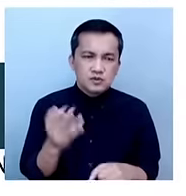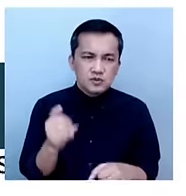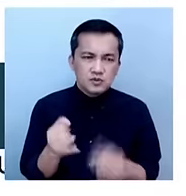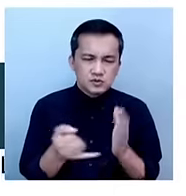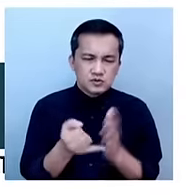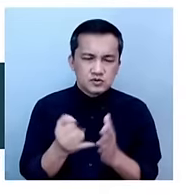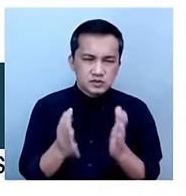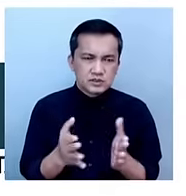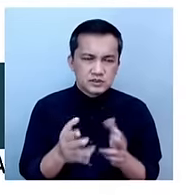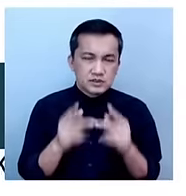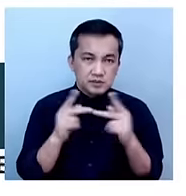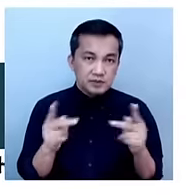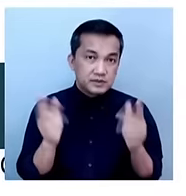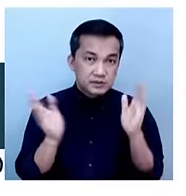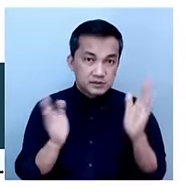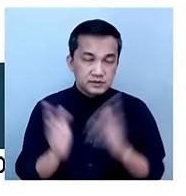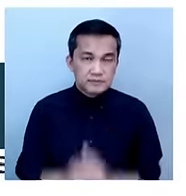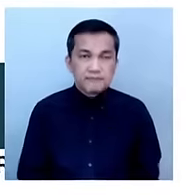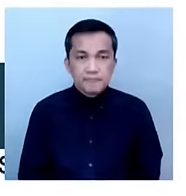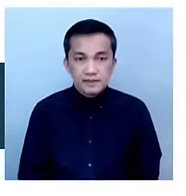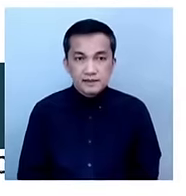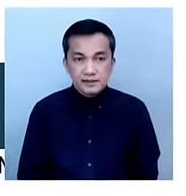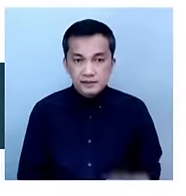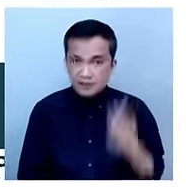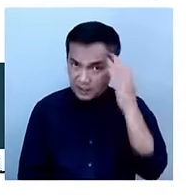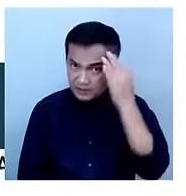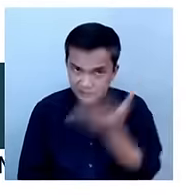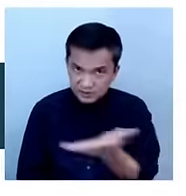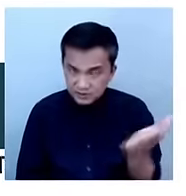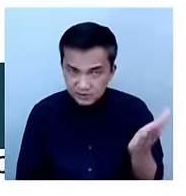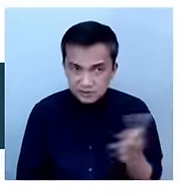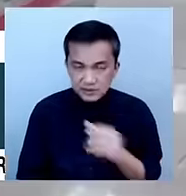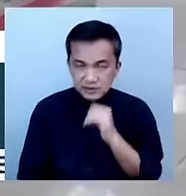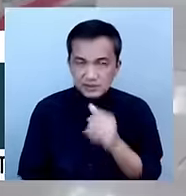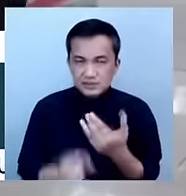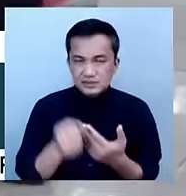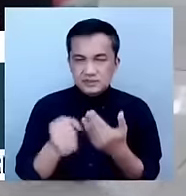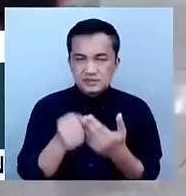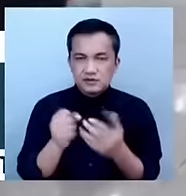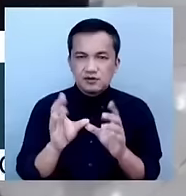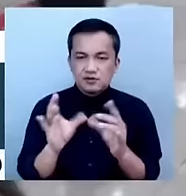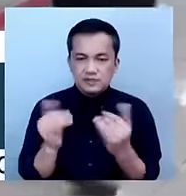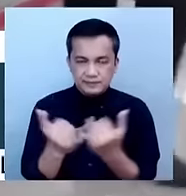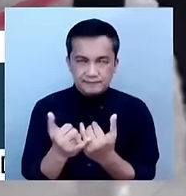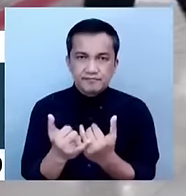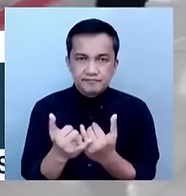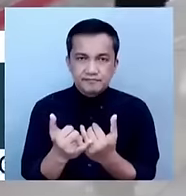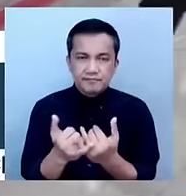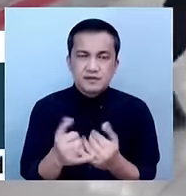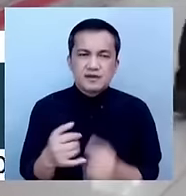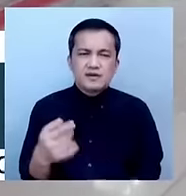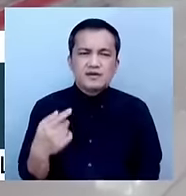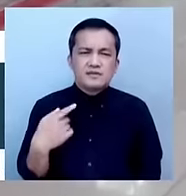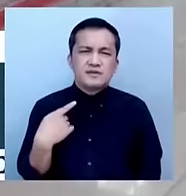public service. Yes. Diba? Alam natin yan, hindi naman yan isang simpleng kumpanya lang. Pero meron siyang